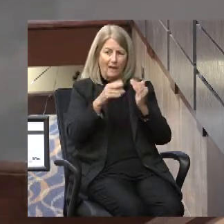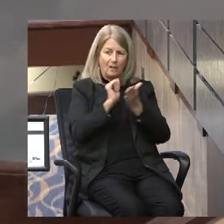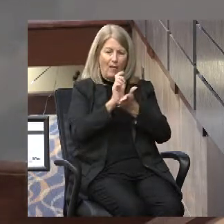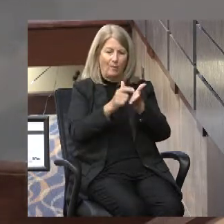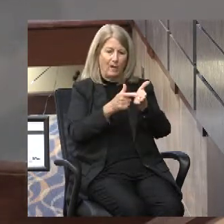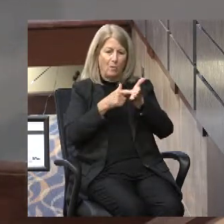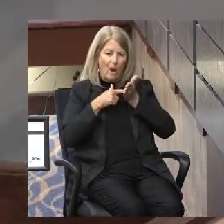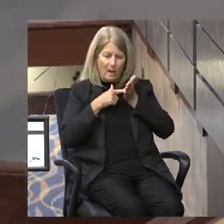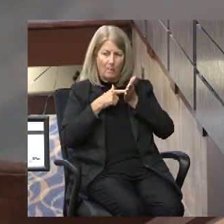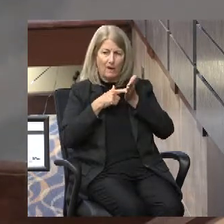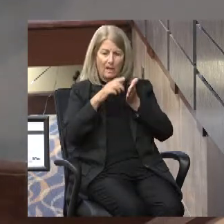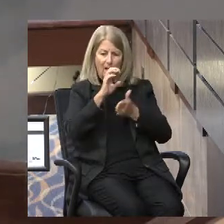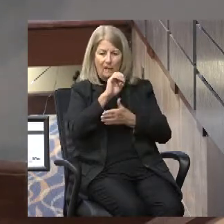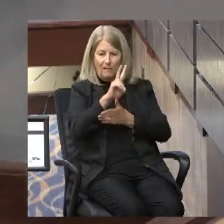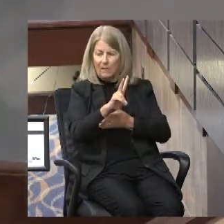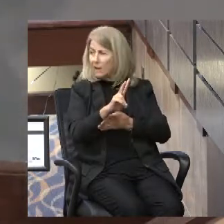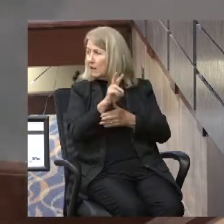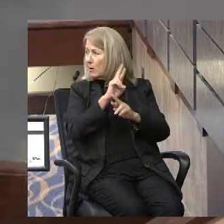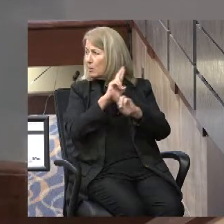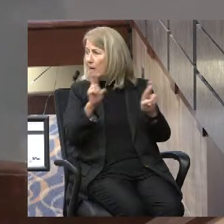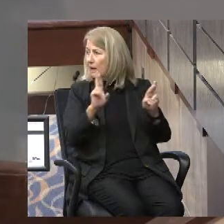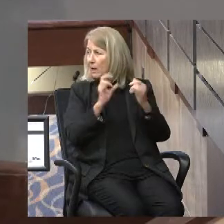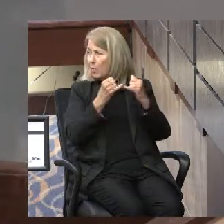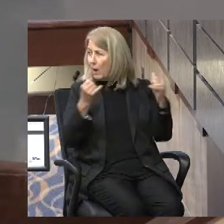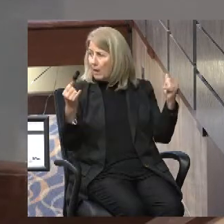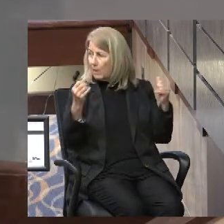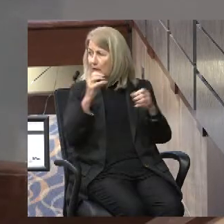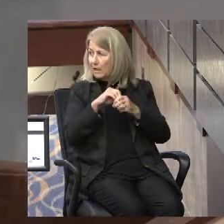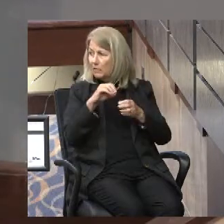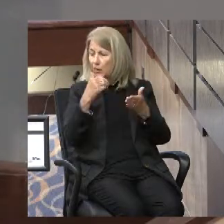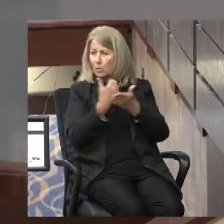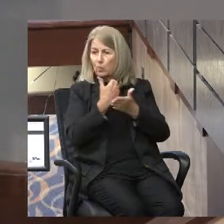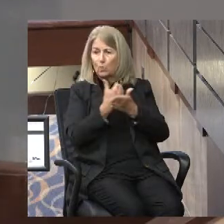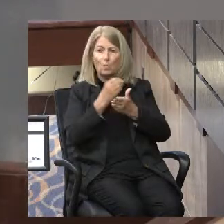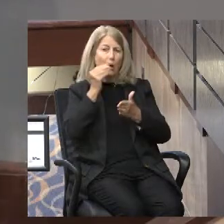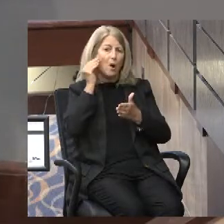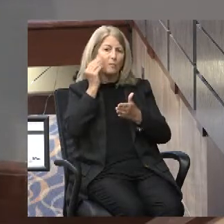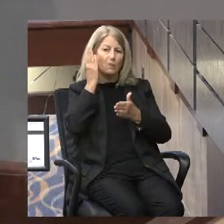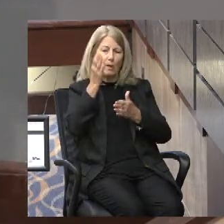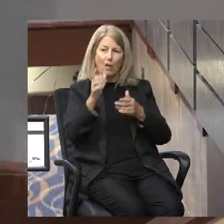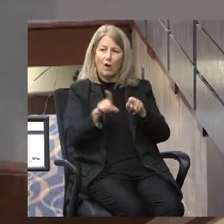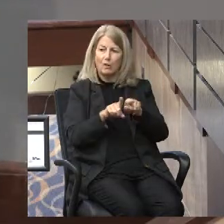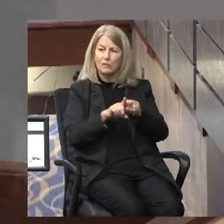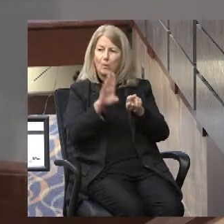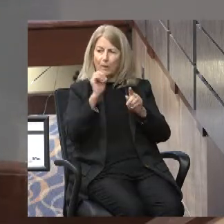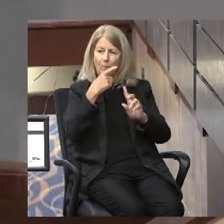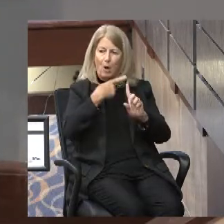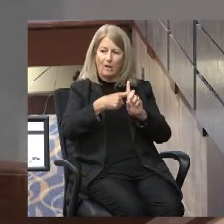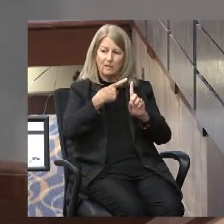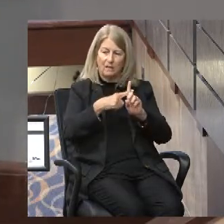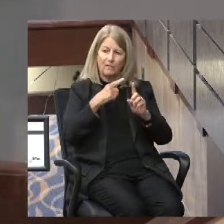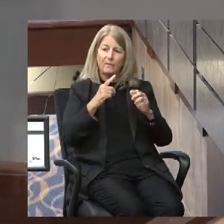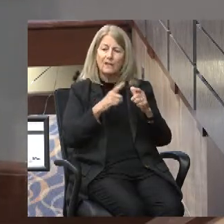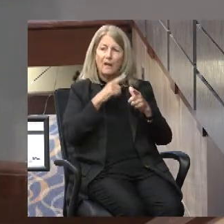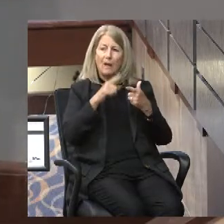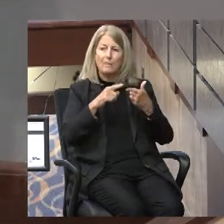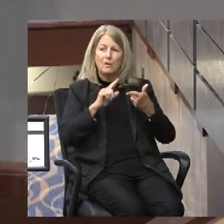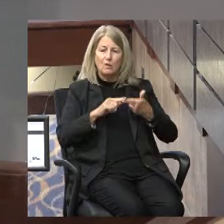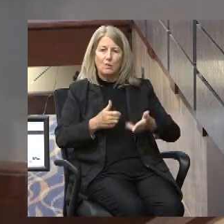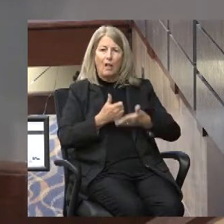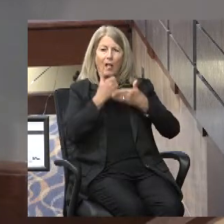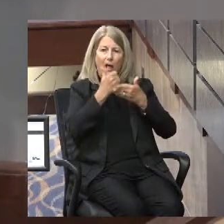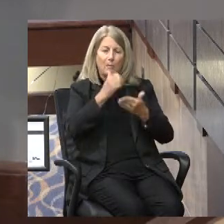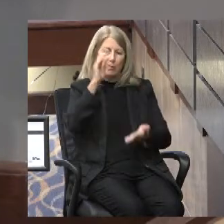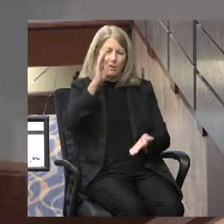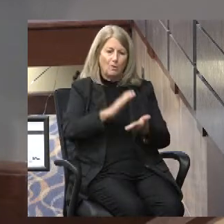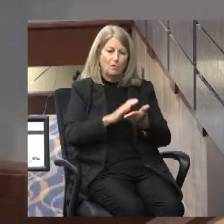requiring EV-ready wiring in these new homes would also be a very positive step to help reduce the carbon footprint of